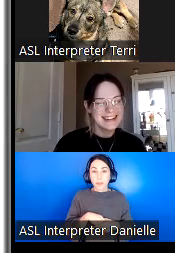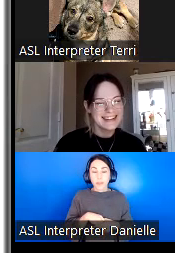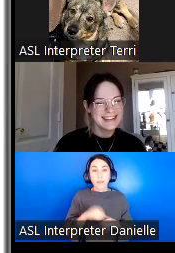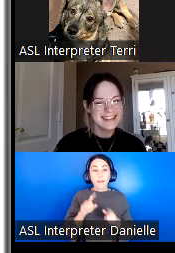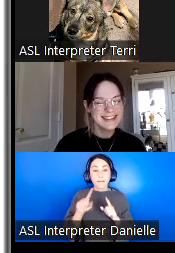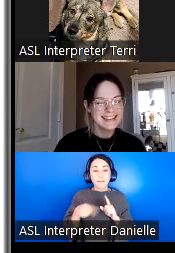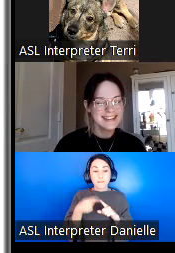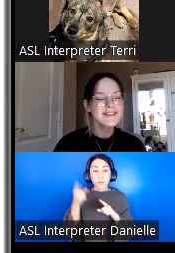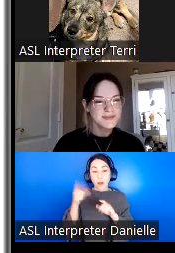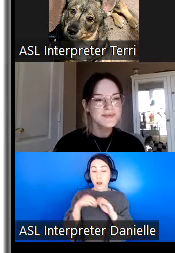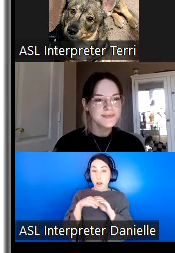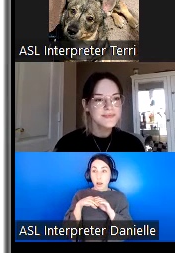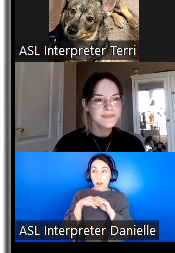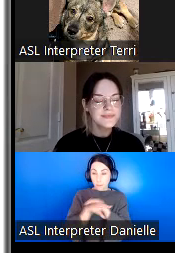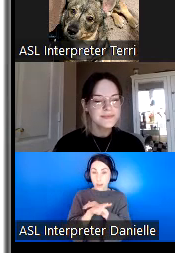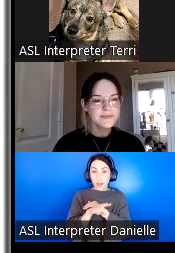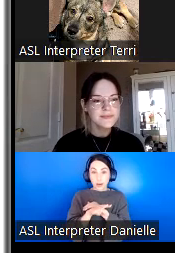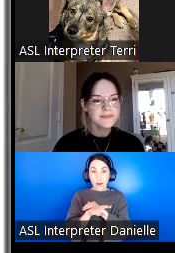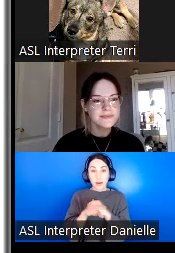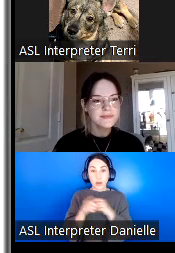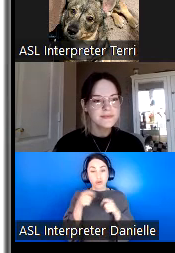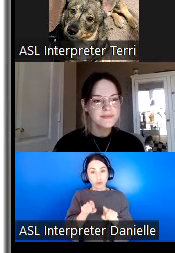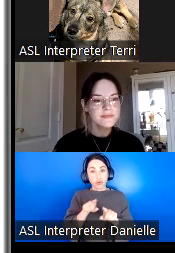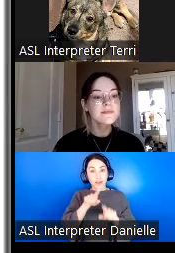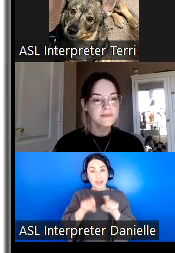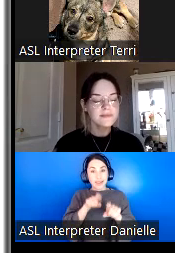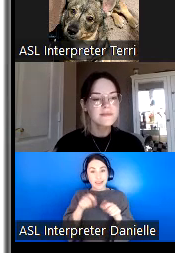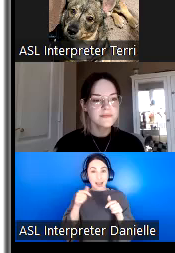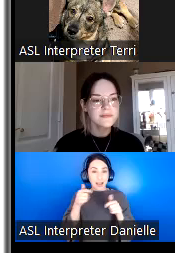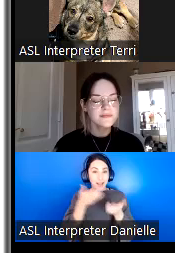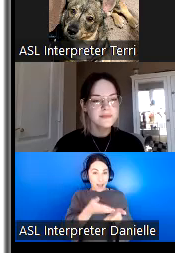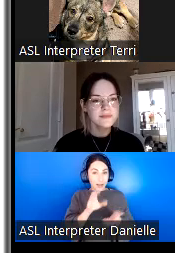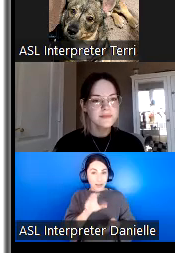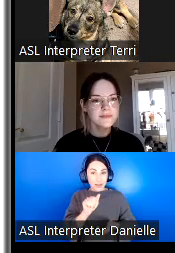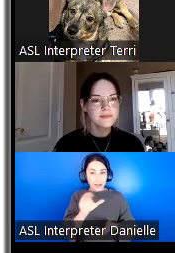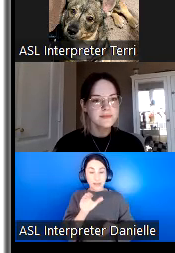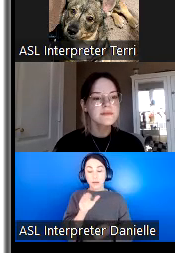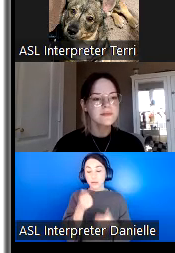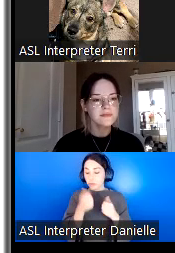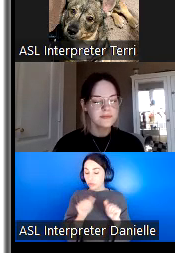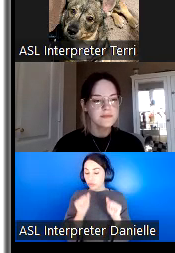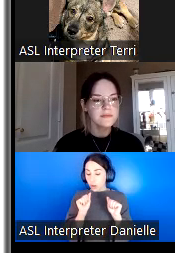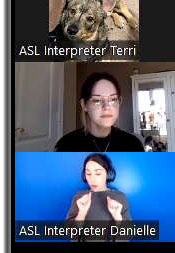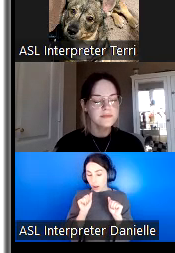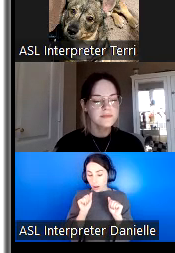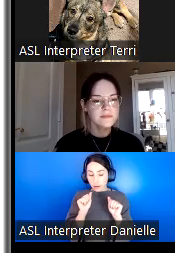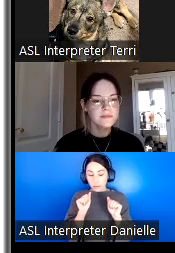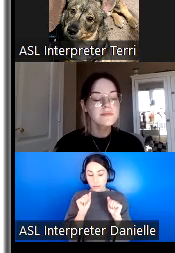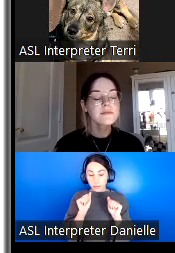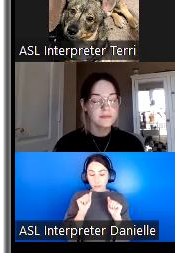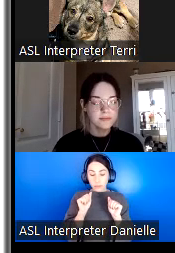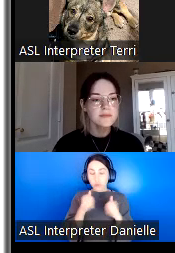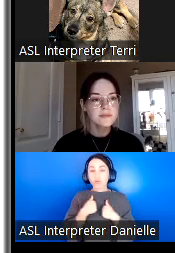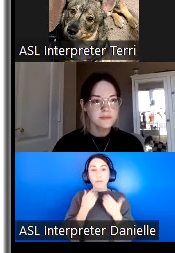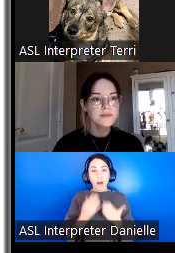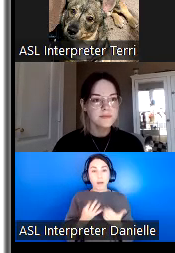whenever they come in and they're doing the intake at the CAC, so it's typically child abuse, sexual abuse, severe neglect,